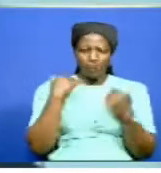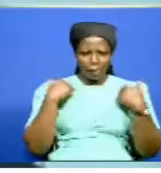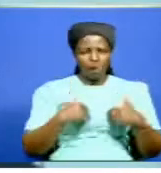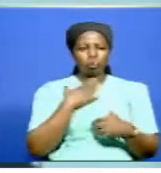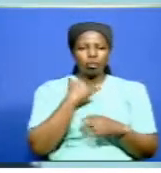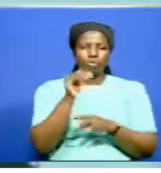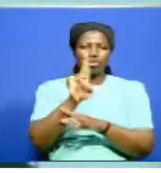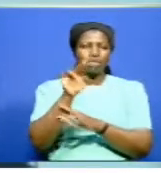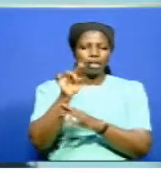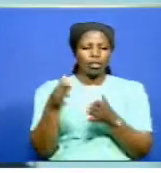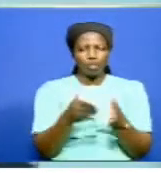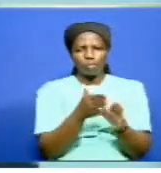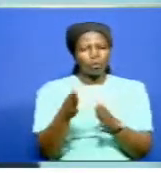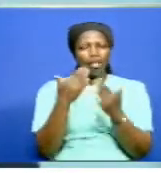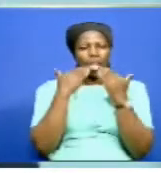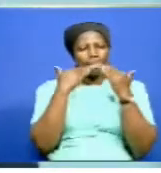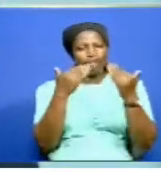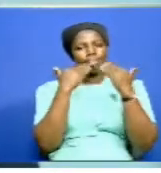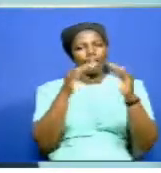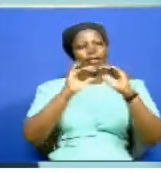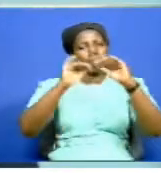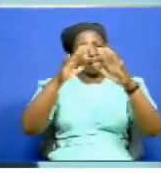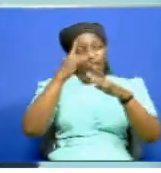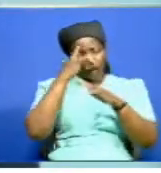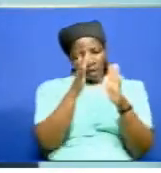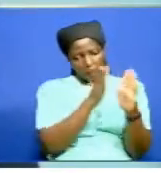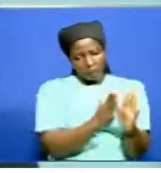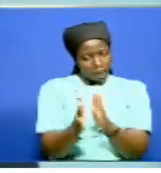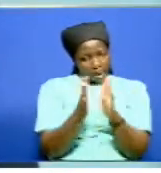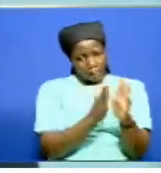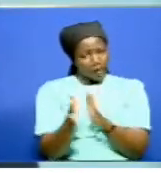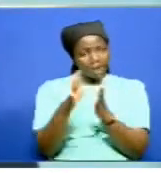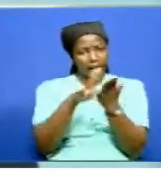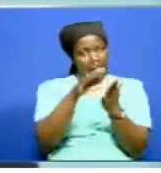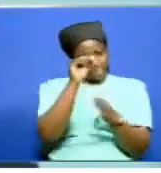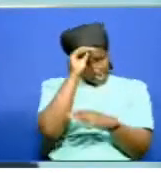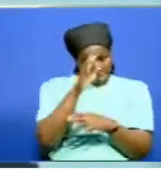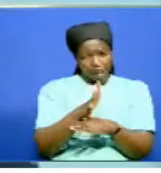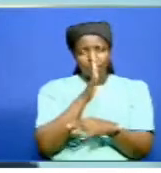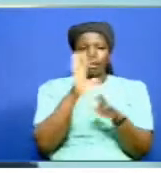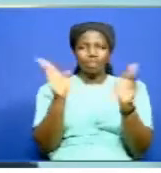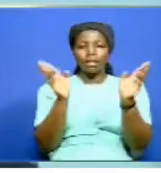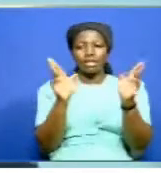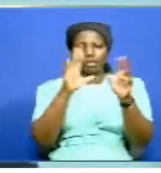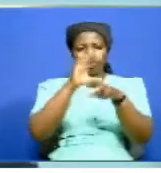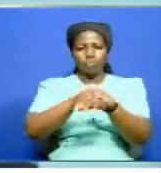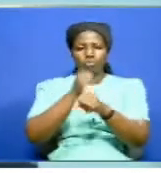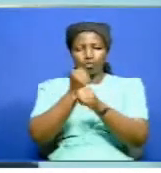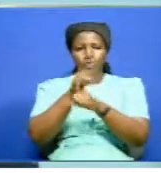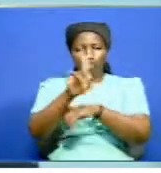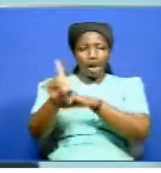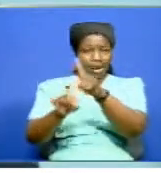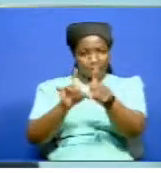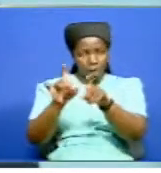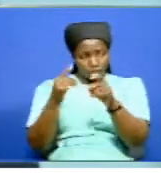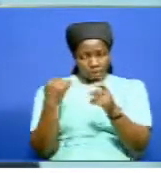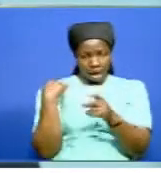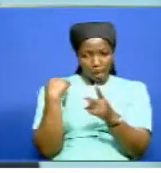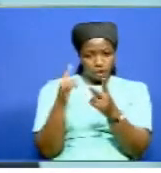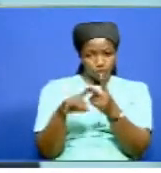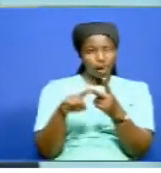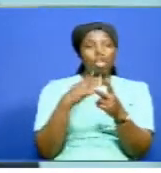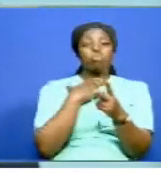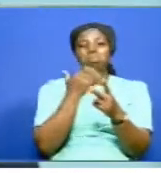opportunity to thank the teachers for preparing these learners to be ready to be examined. But number two, I also want to thank